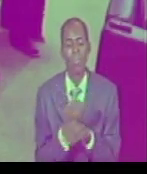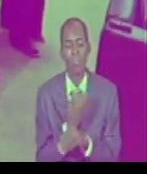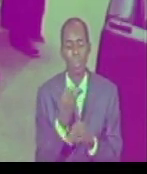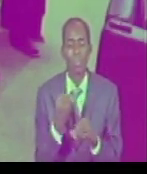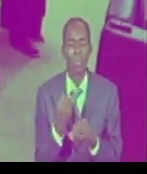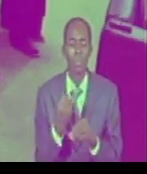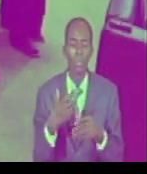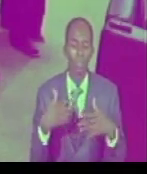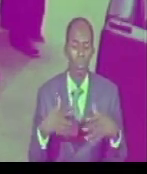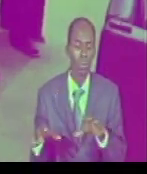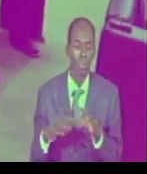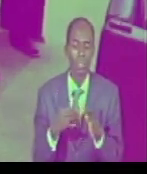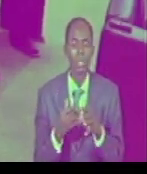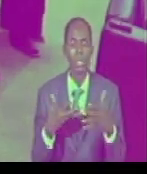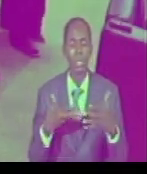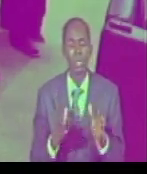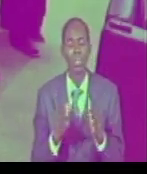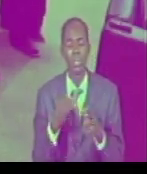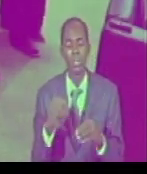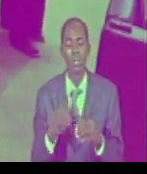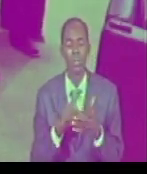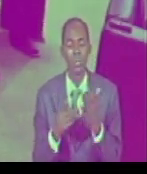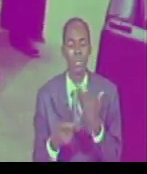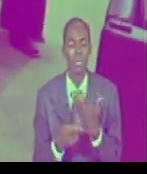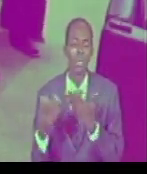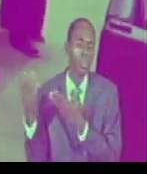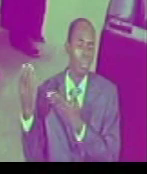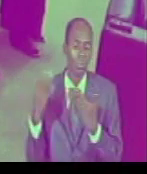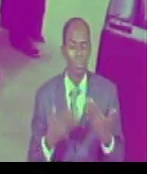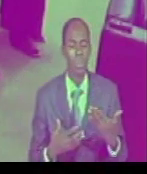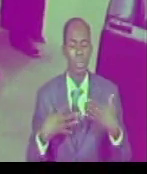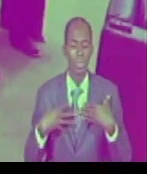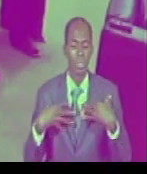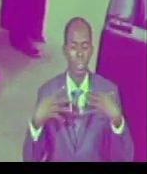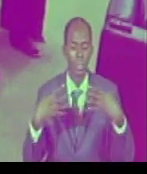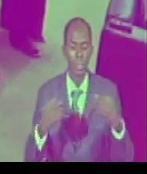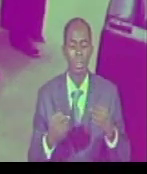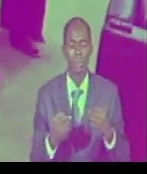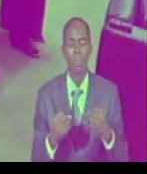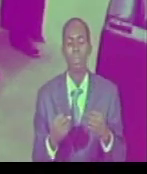bring salvation to multitudes, healing, deliverance,